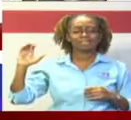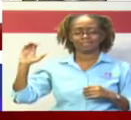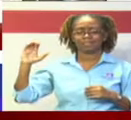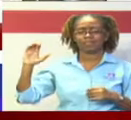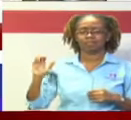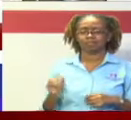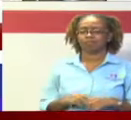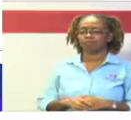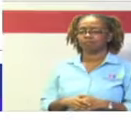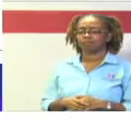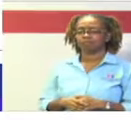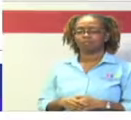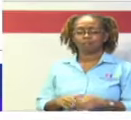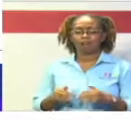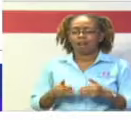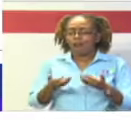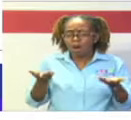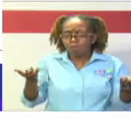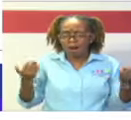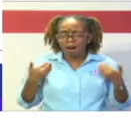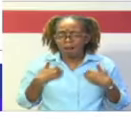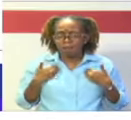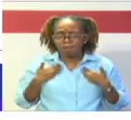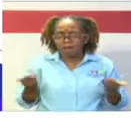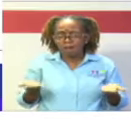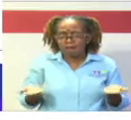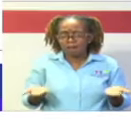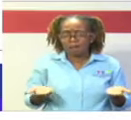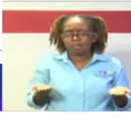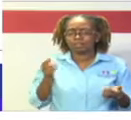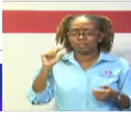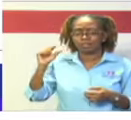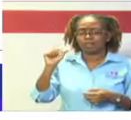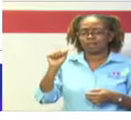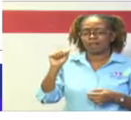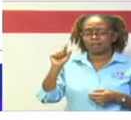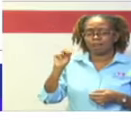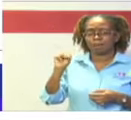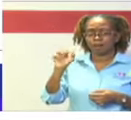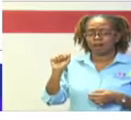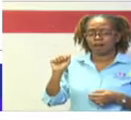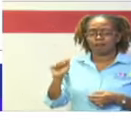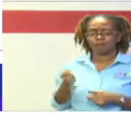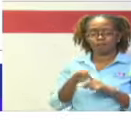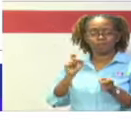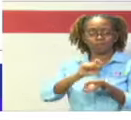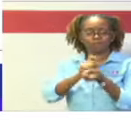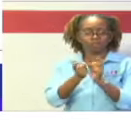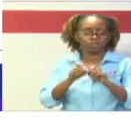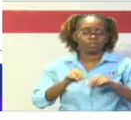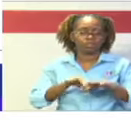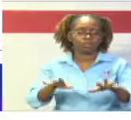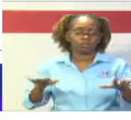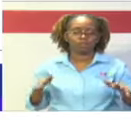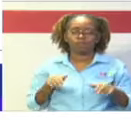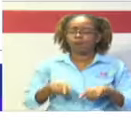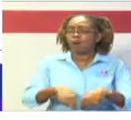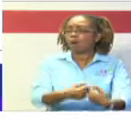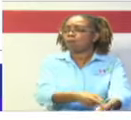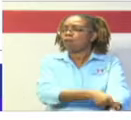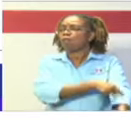variant among the population? I don't know if you could give us just an average or so. And how long do you think before the